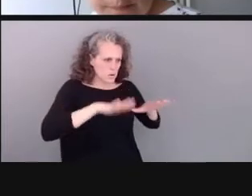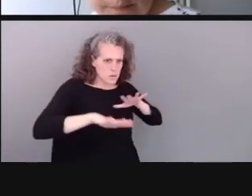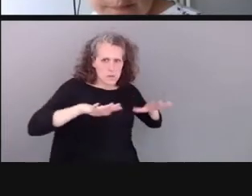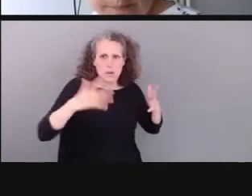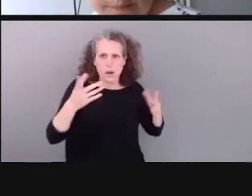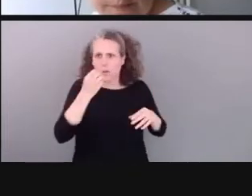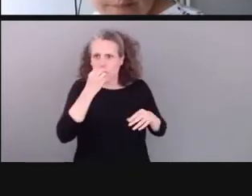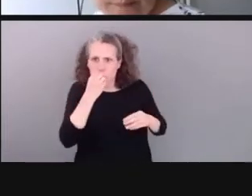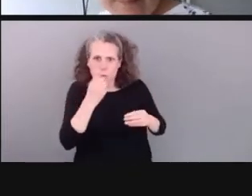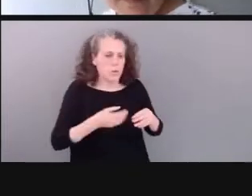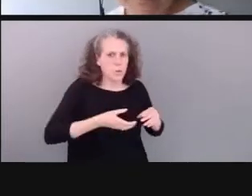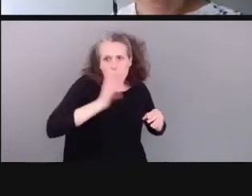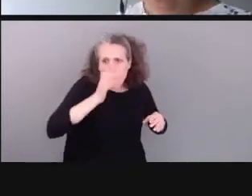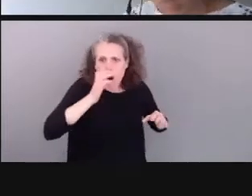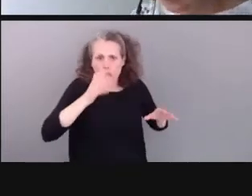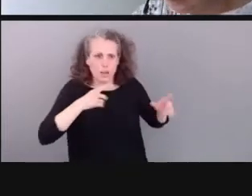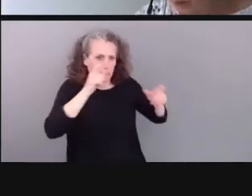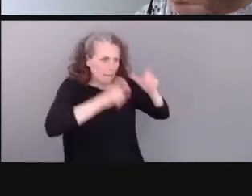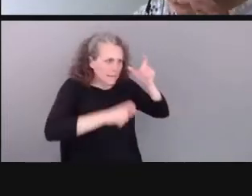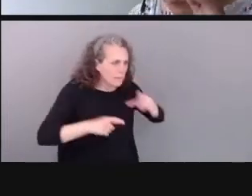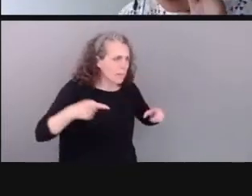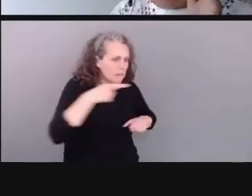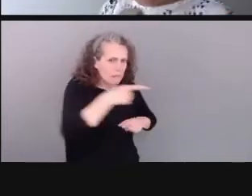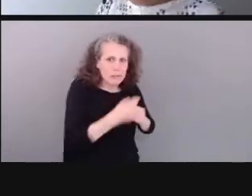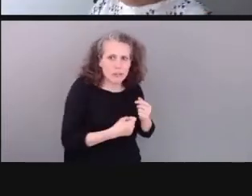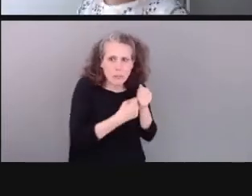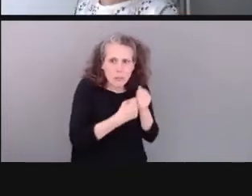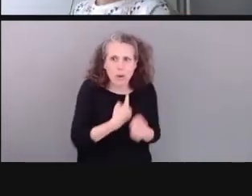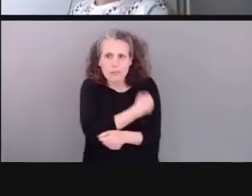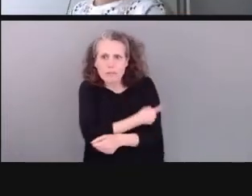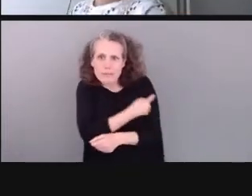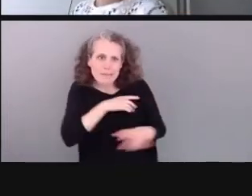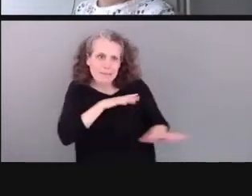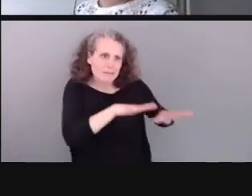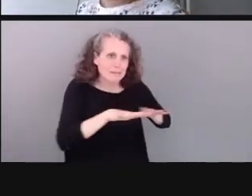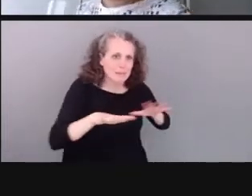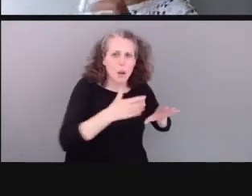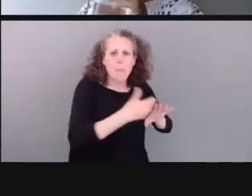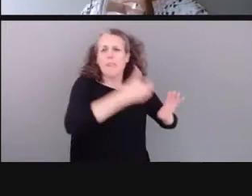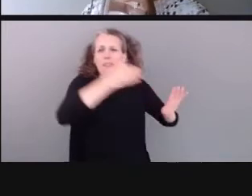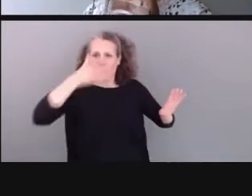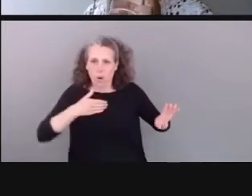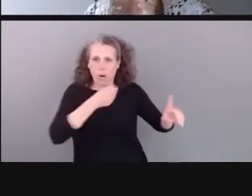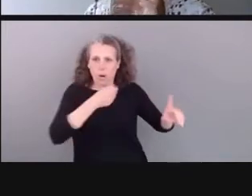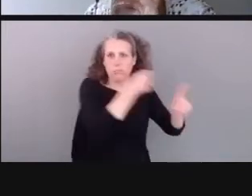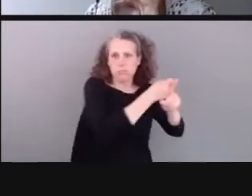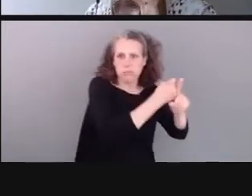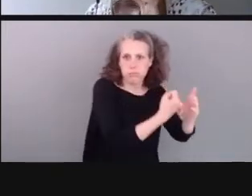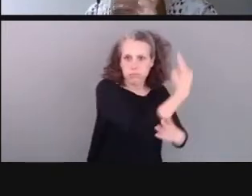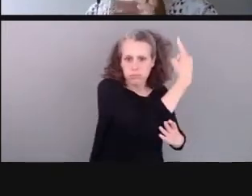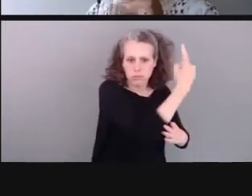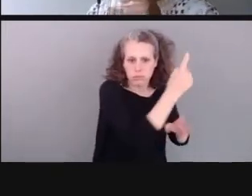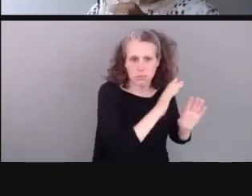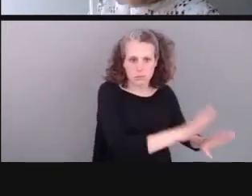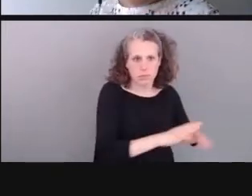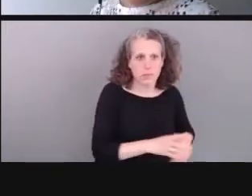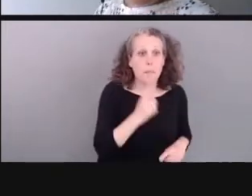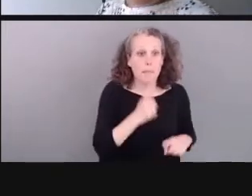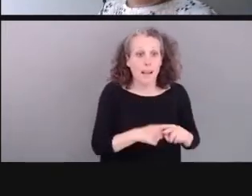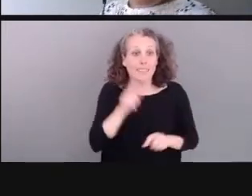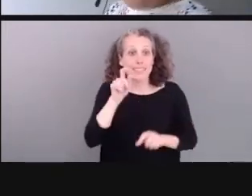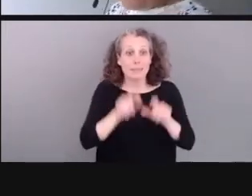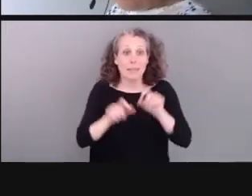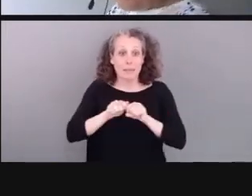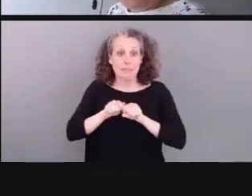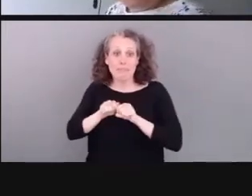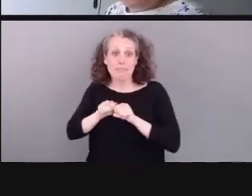emphasis. And we also are supportive of the work of the platform on disaster displacement, this PDD,